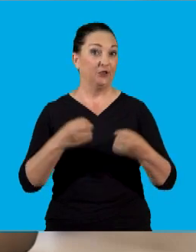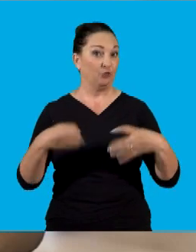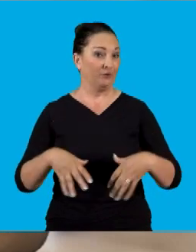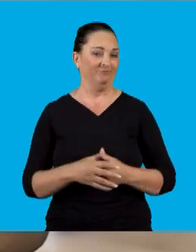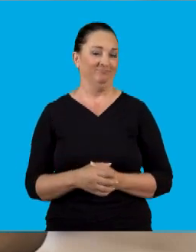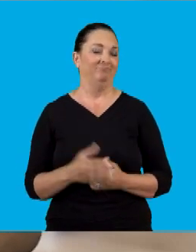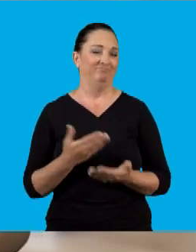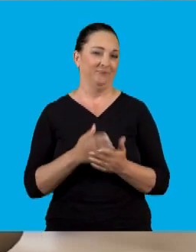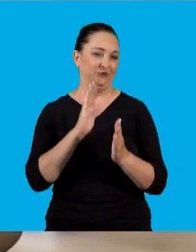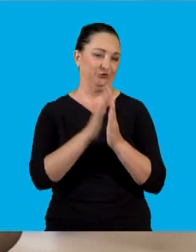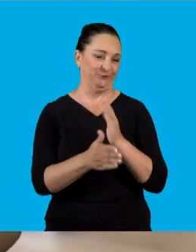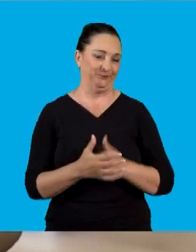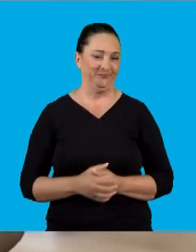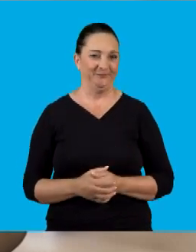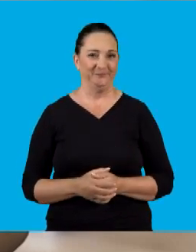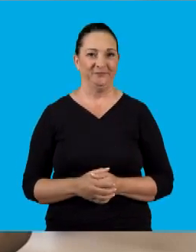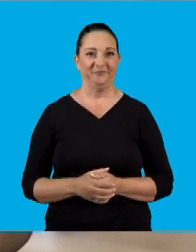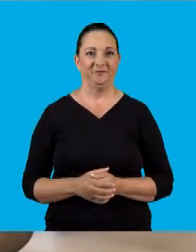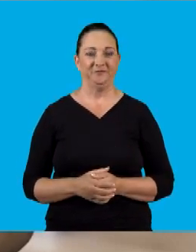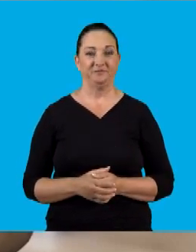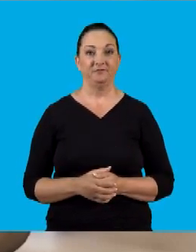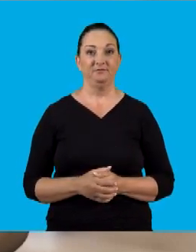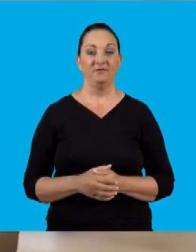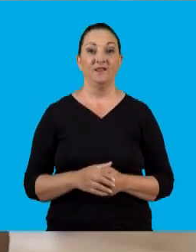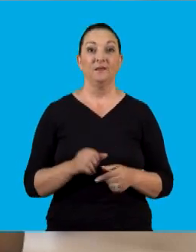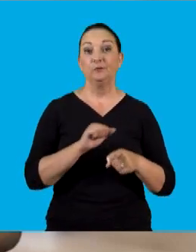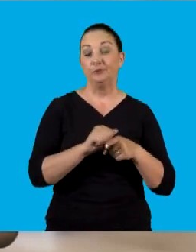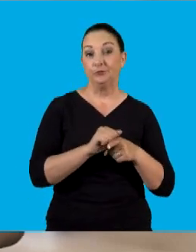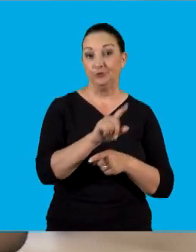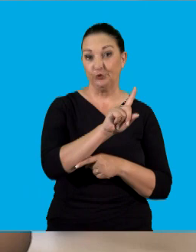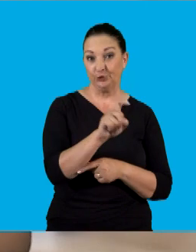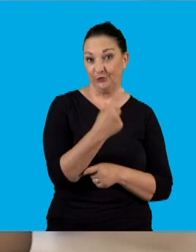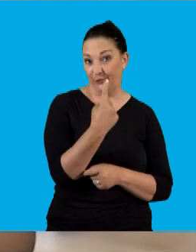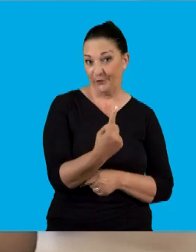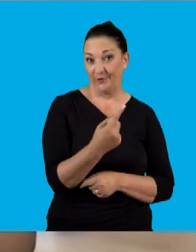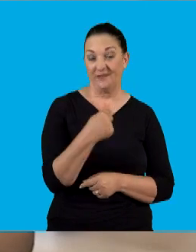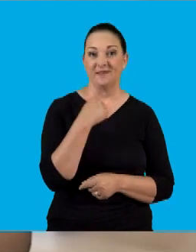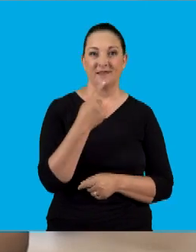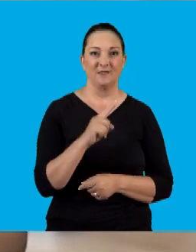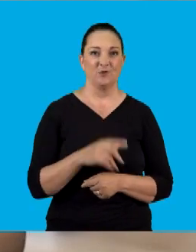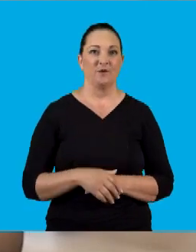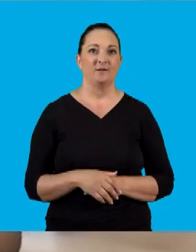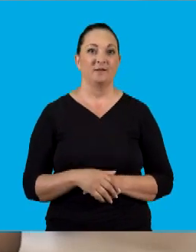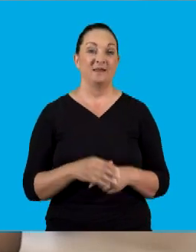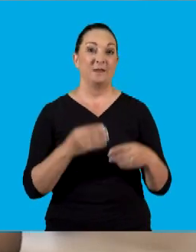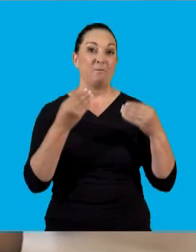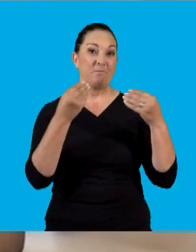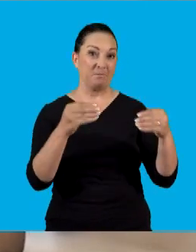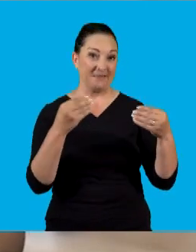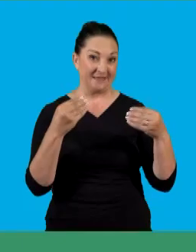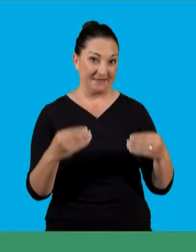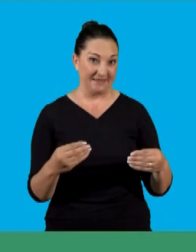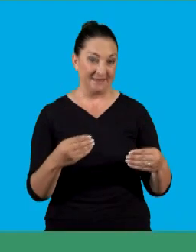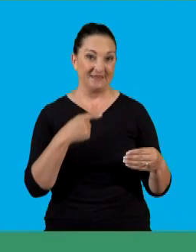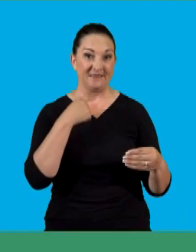just go straight into it. Our first practice question says, classify the following businesses into formal